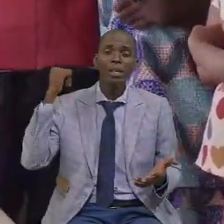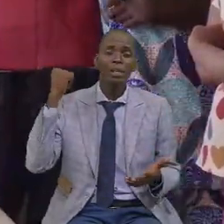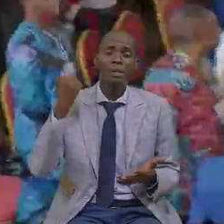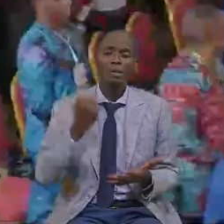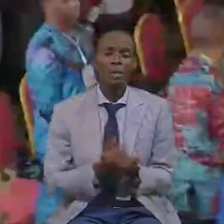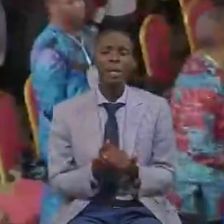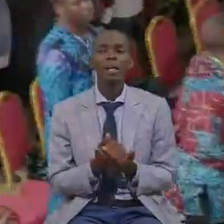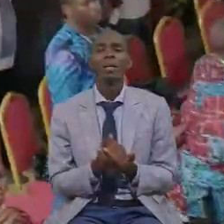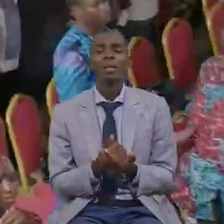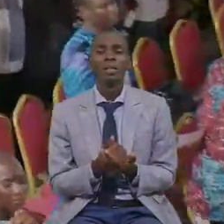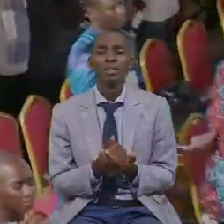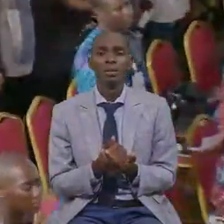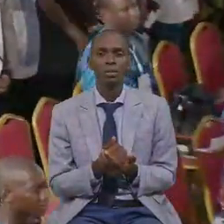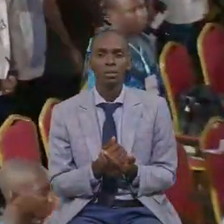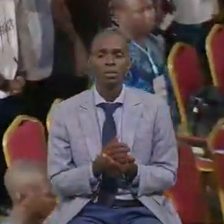Amen.